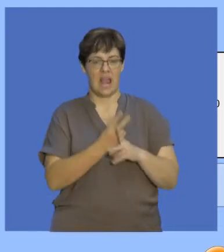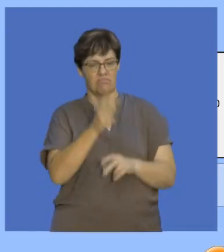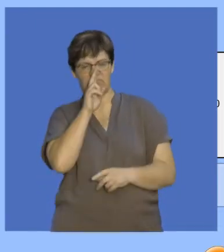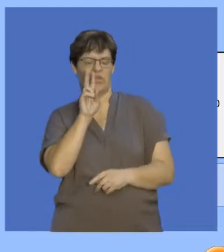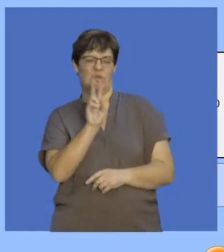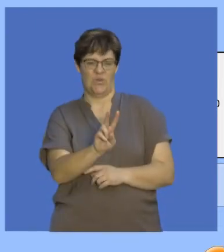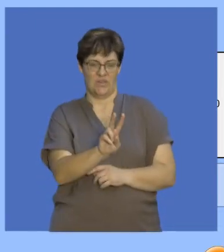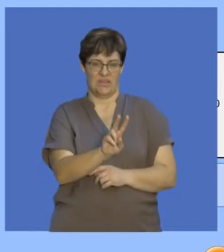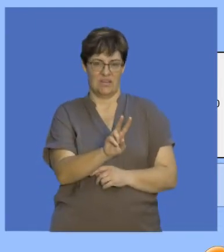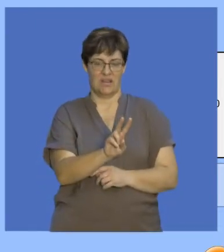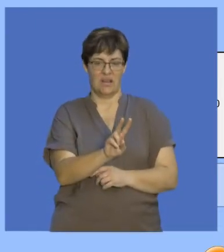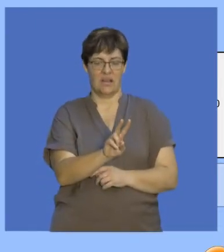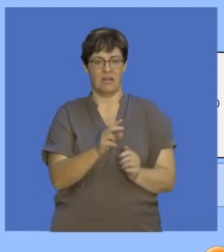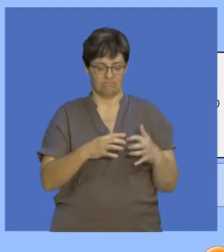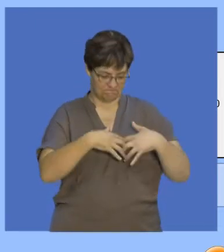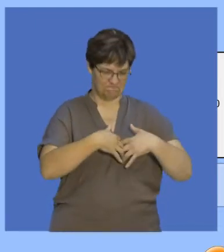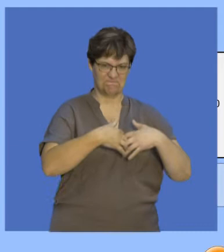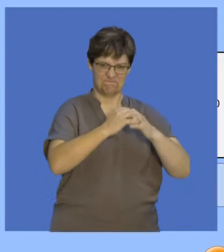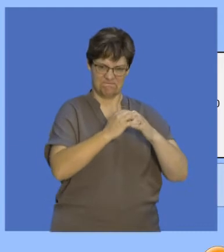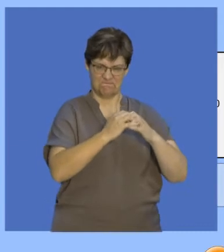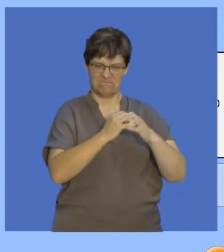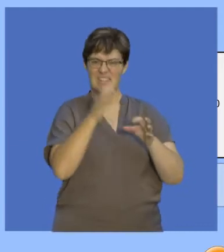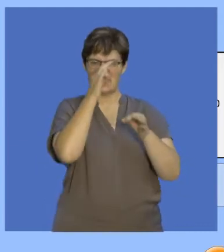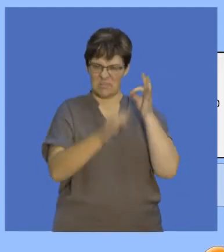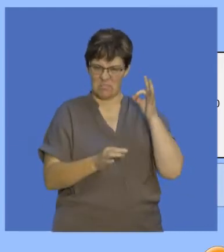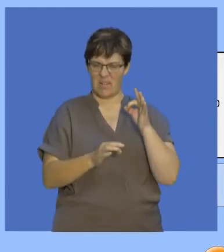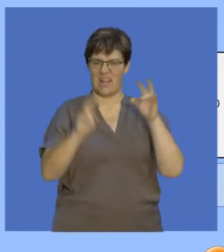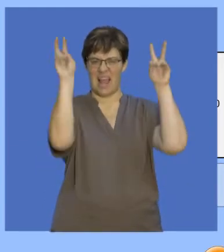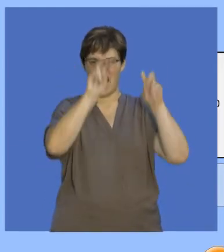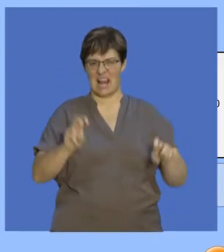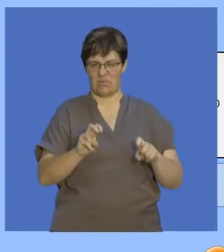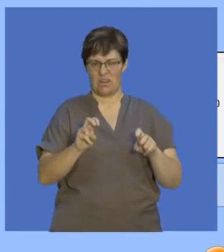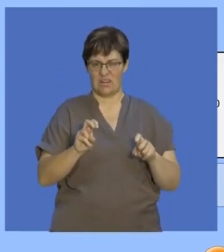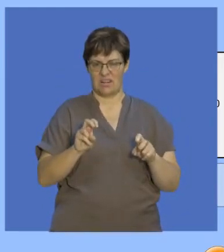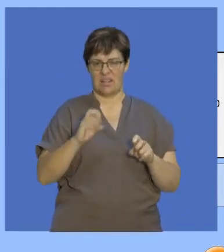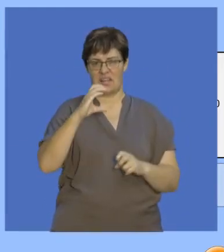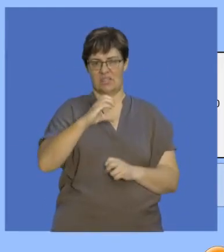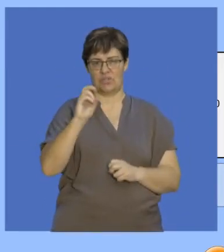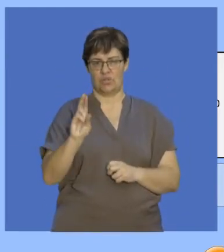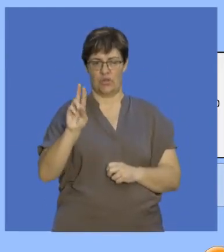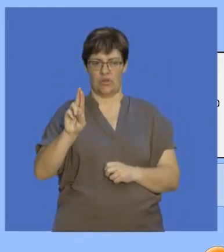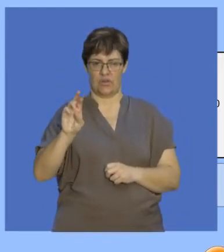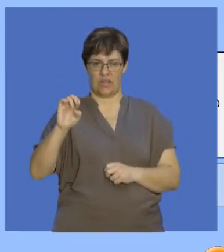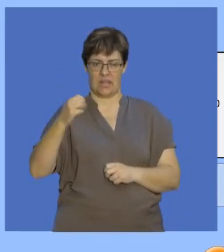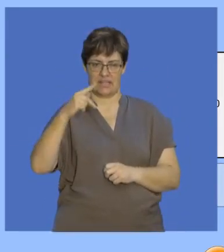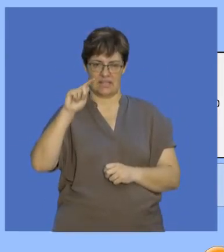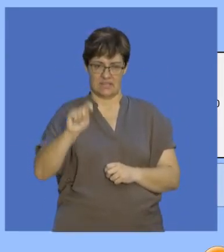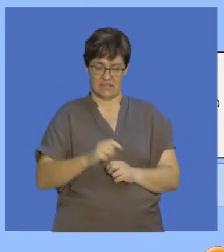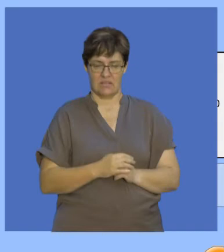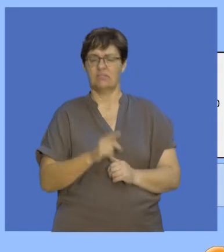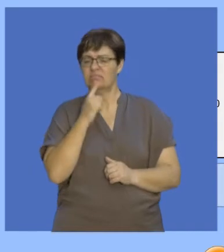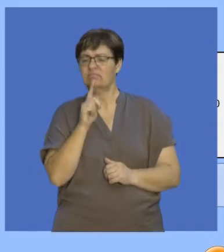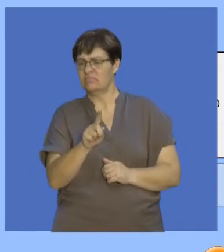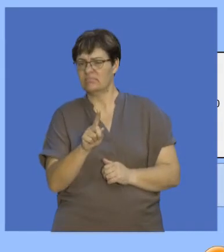Once again, let's look at this, how exactly we set up a simple electric circuit. What do we need for an electric circuit? We need an energy